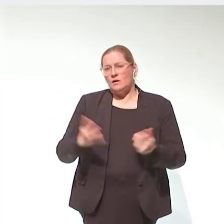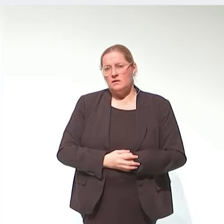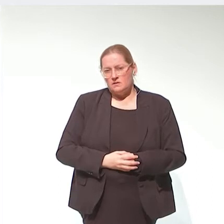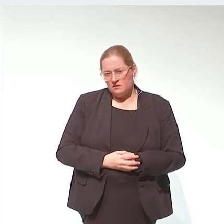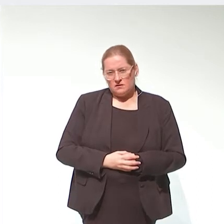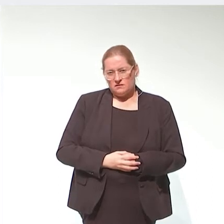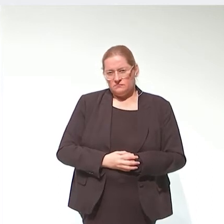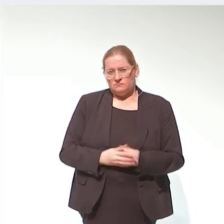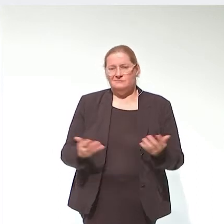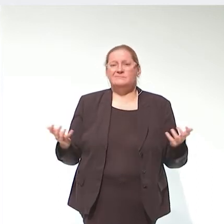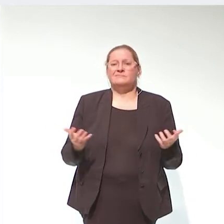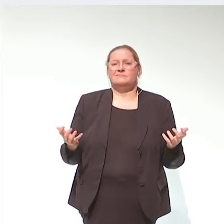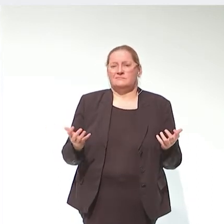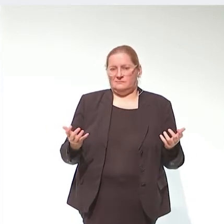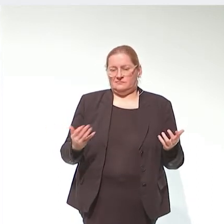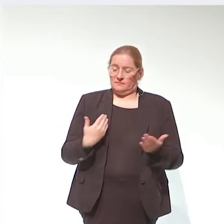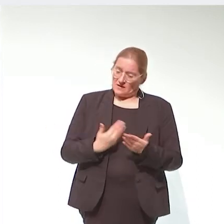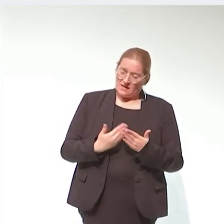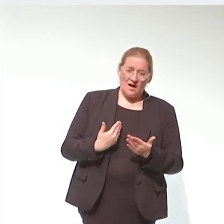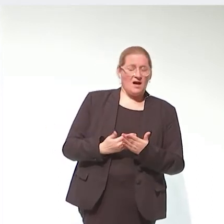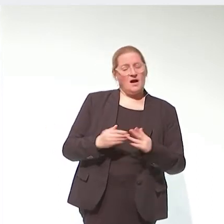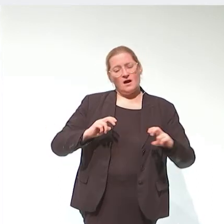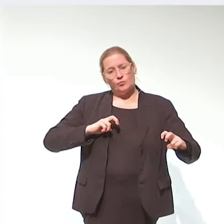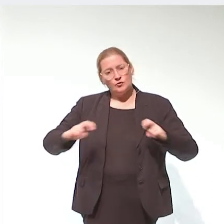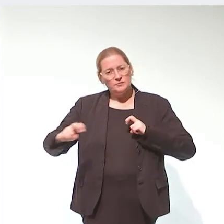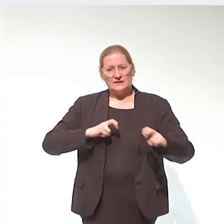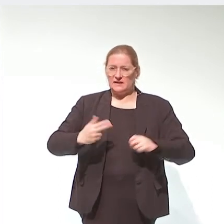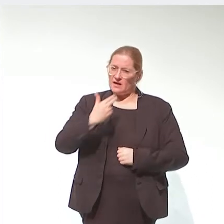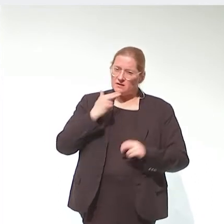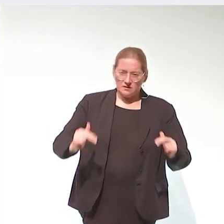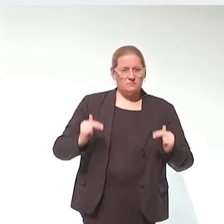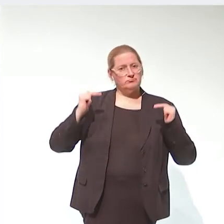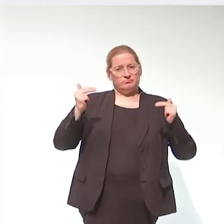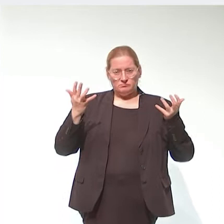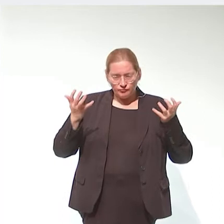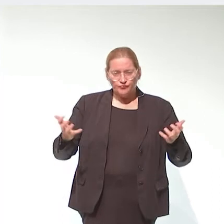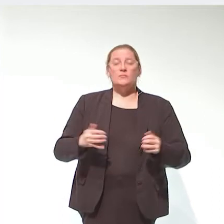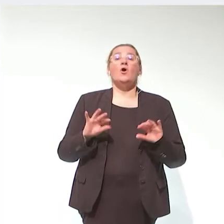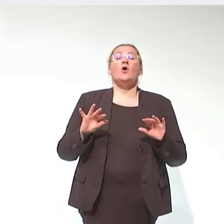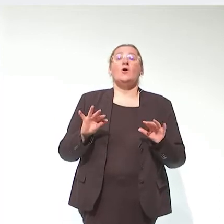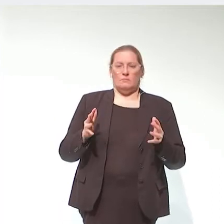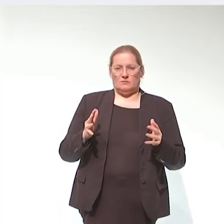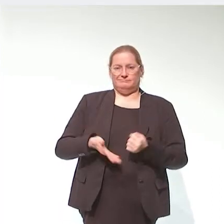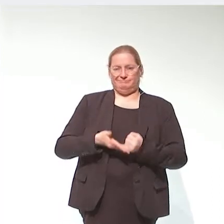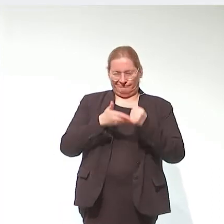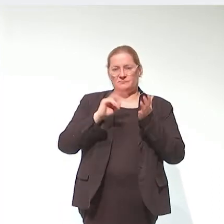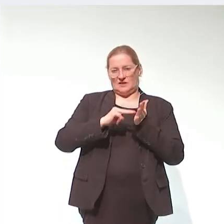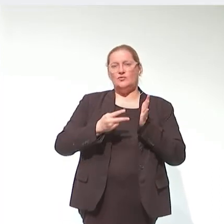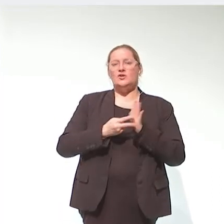with the use of advanced technologies. This project is bring